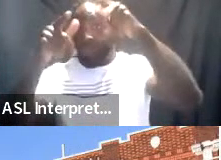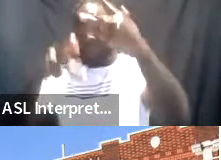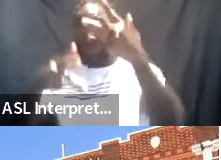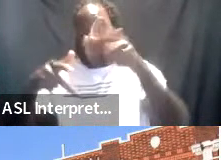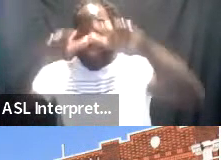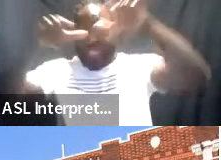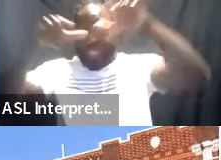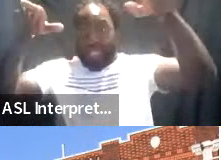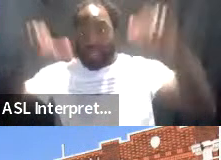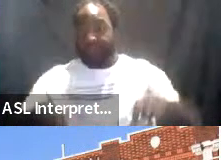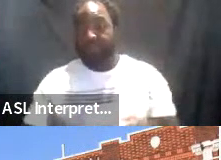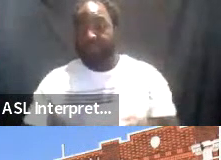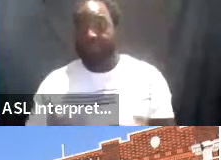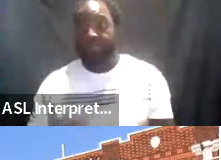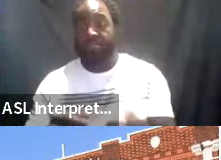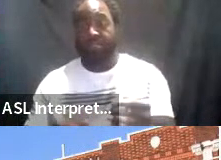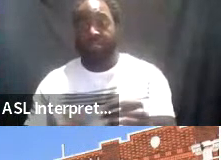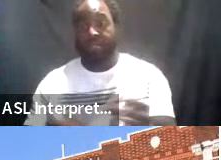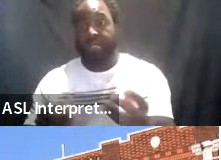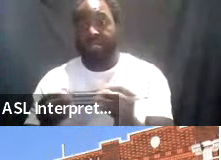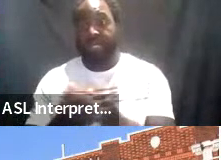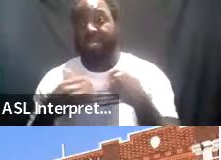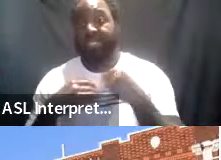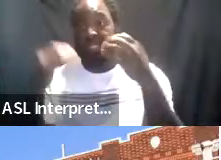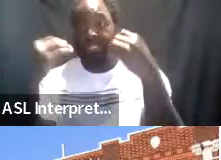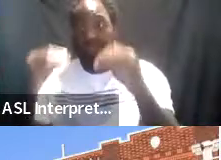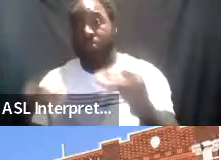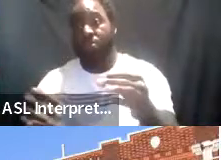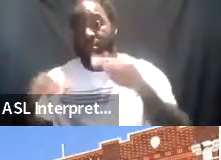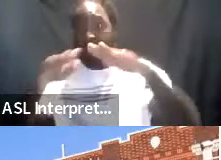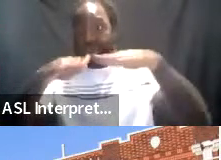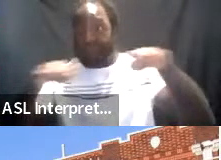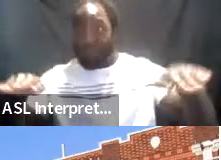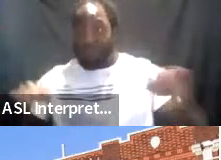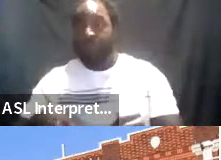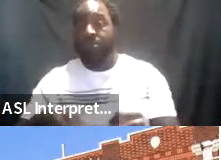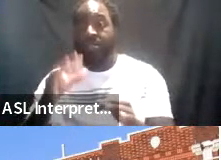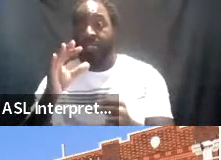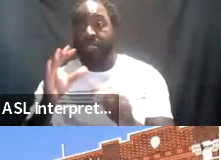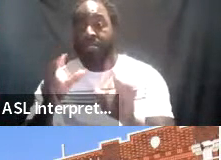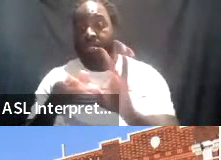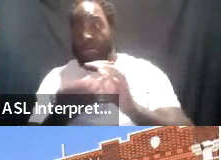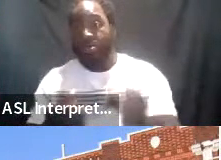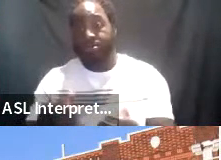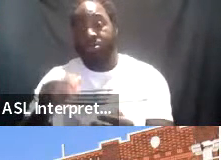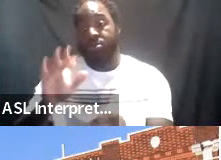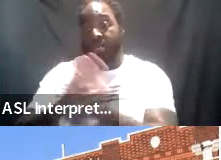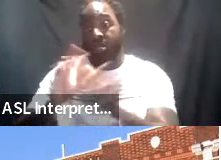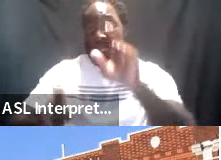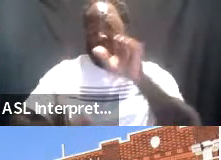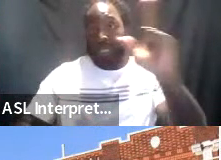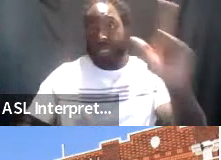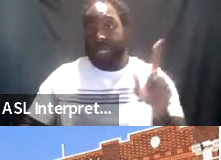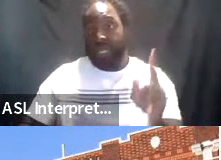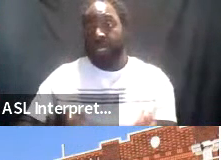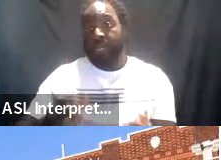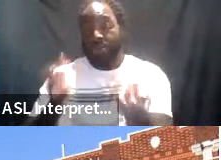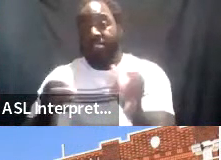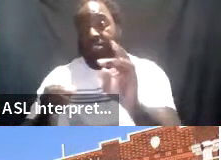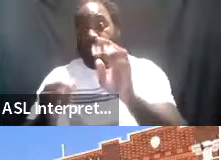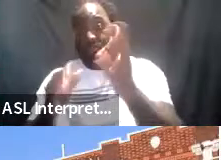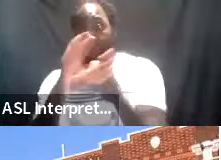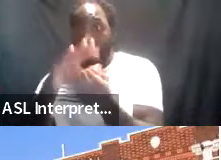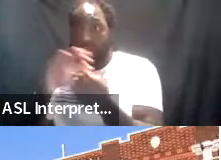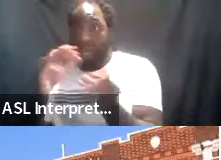above a retail ground floor. If the owner of the 1-story buildings on the left wanted to replicate that